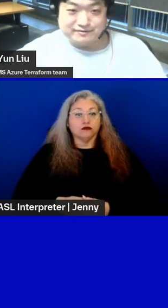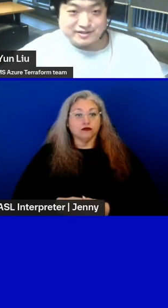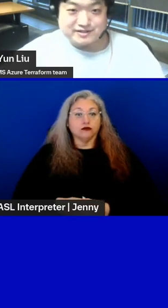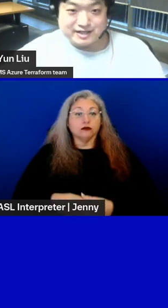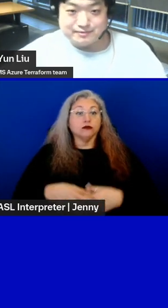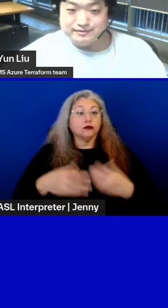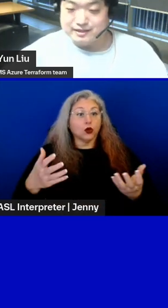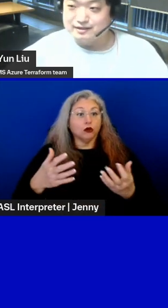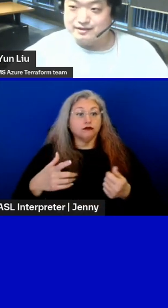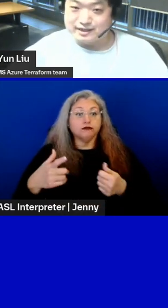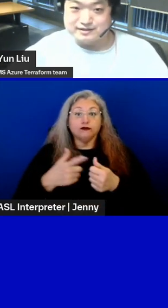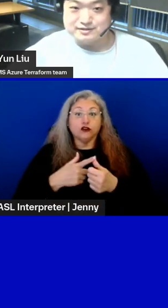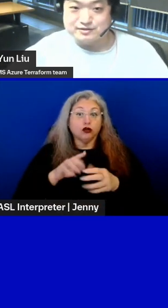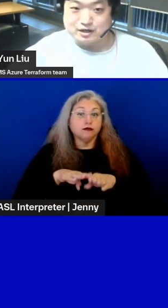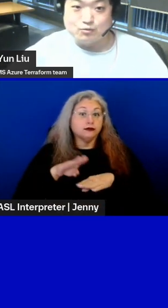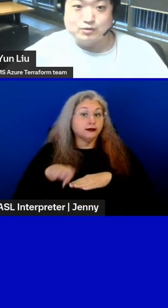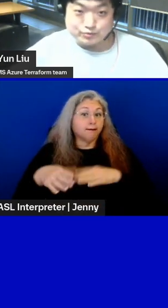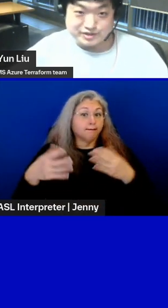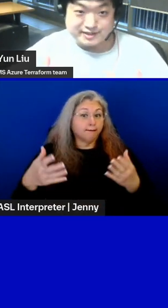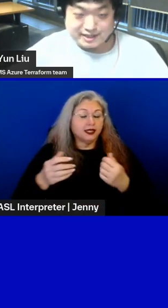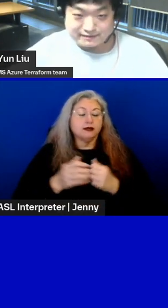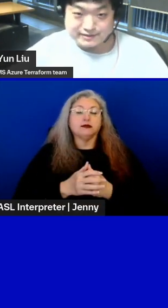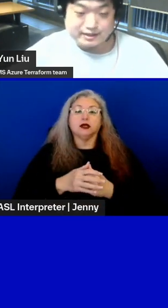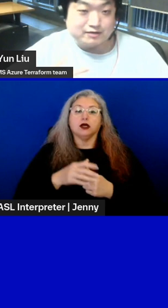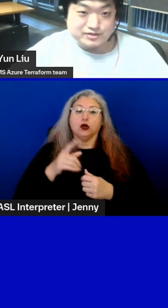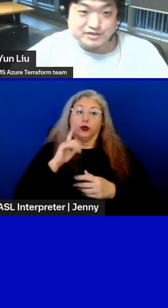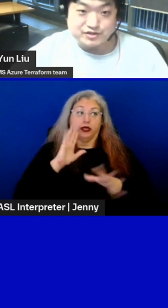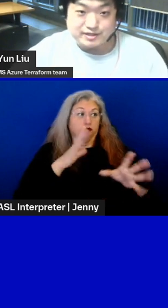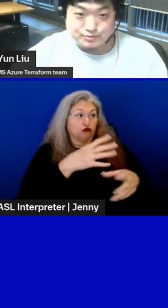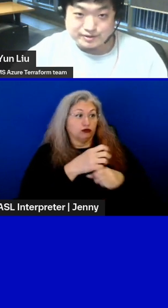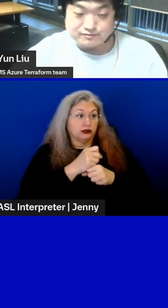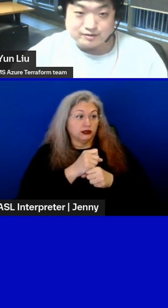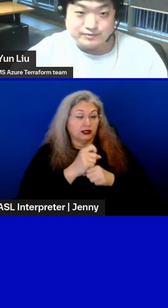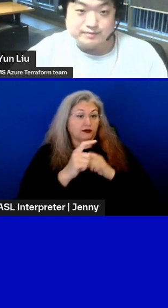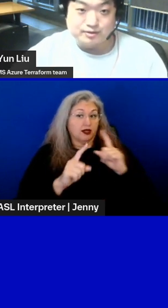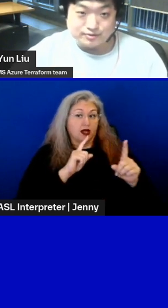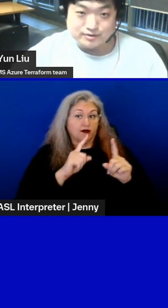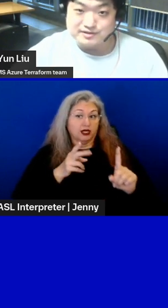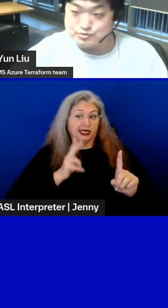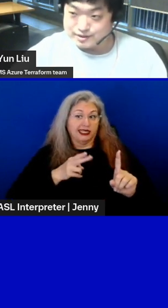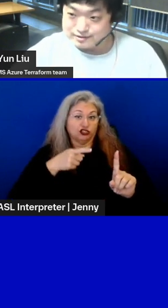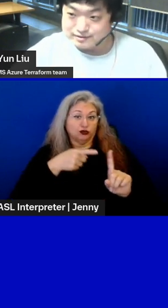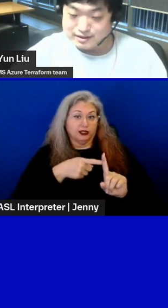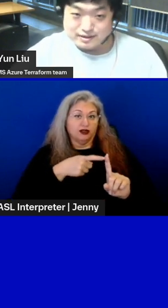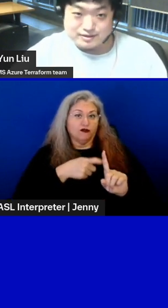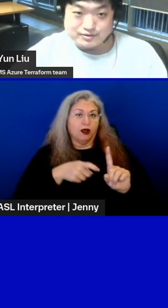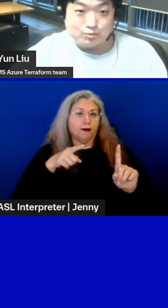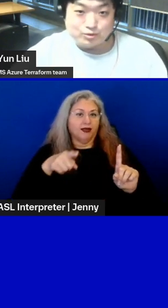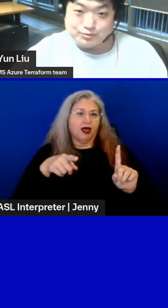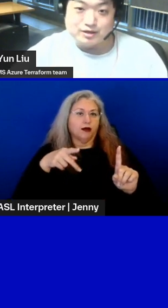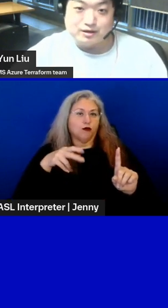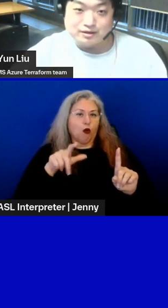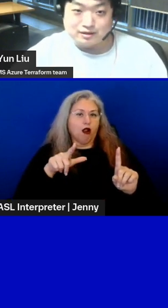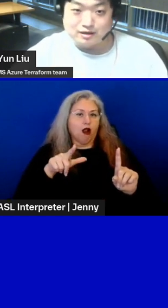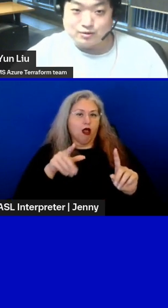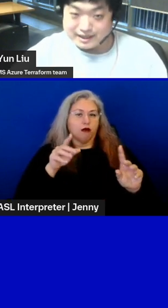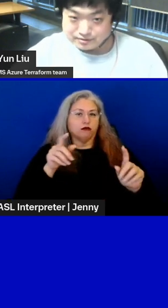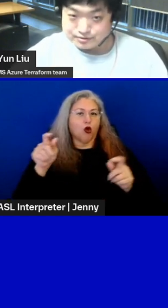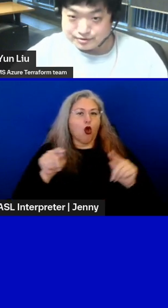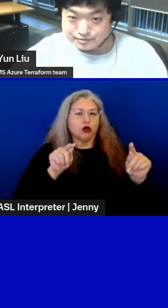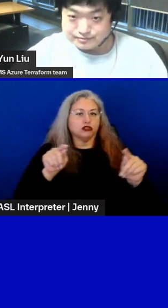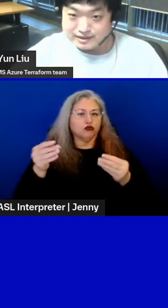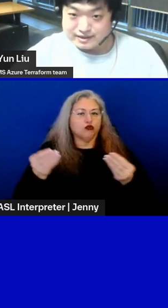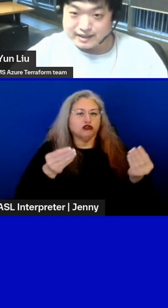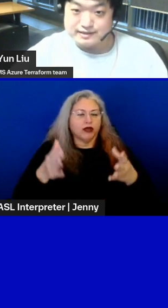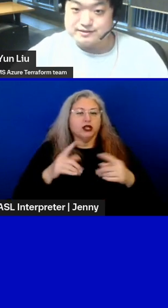so the first step is when we receive the conversation history from the portal orchestrator. So our